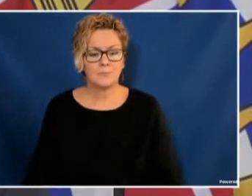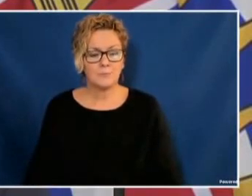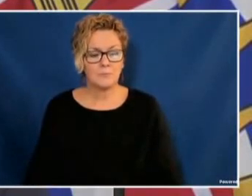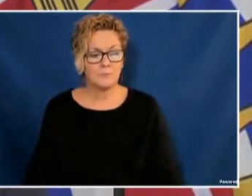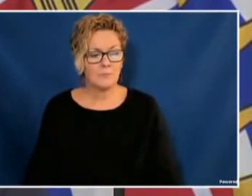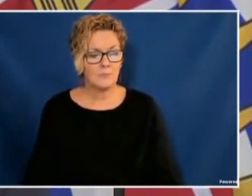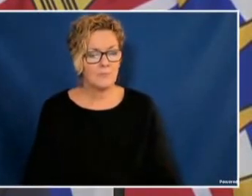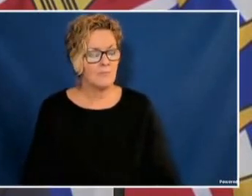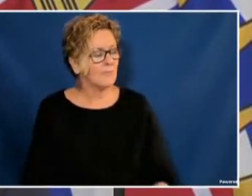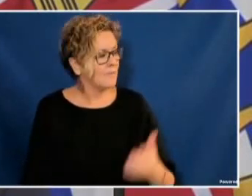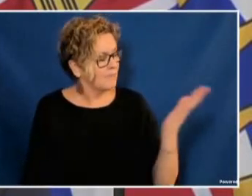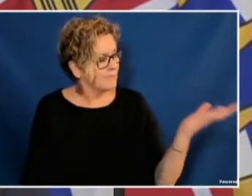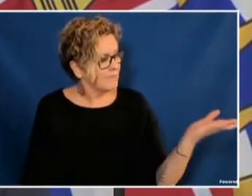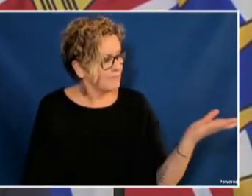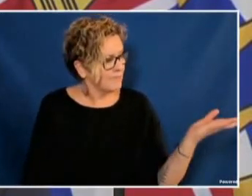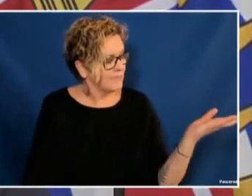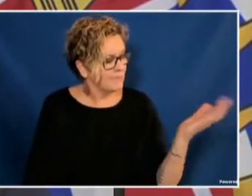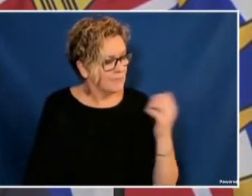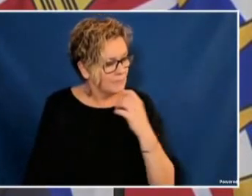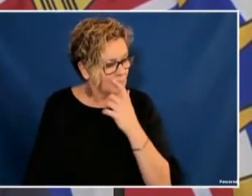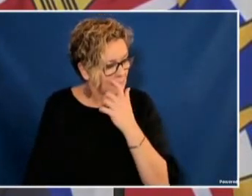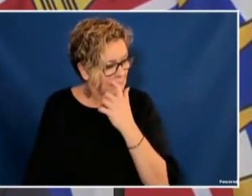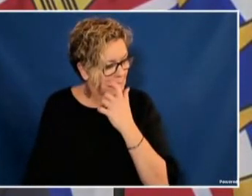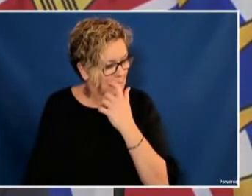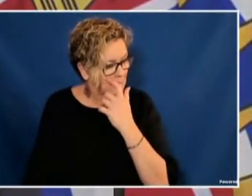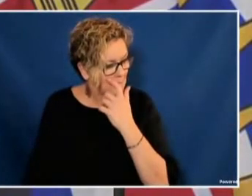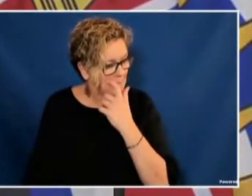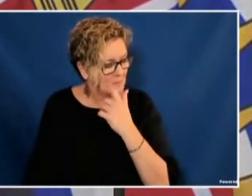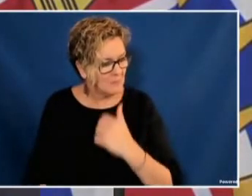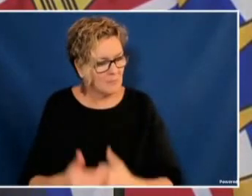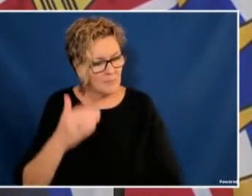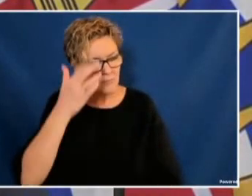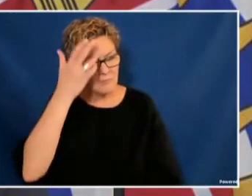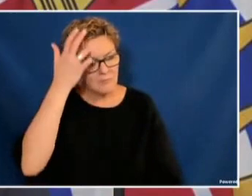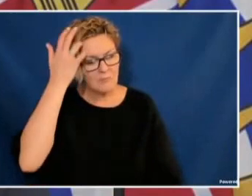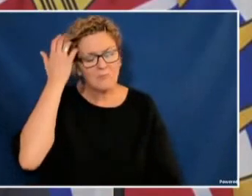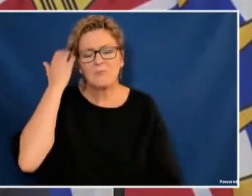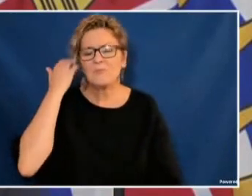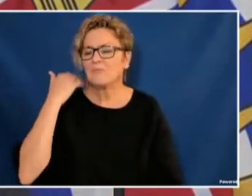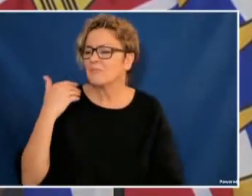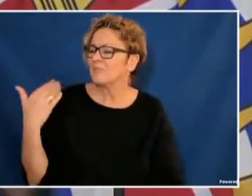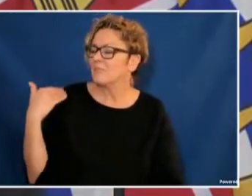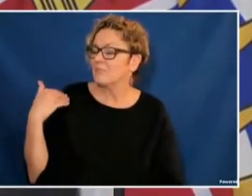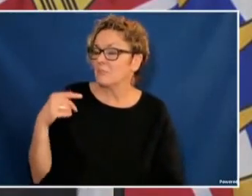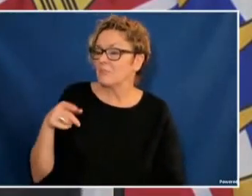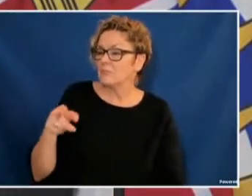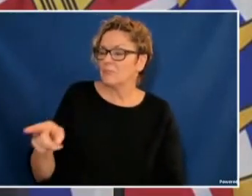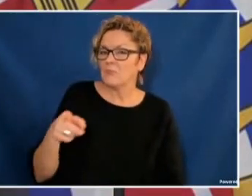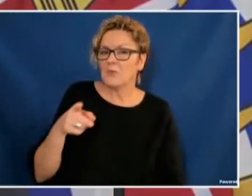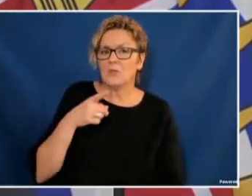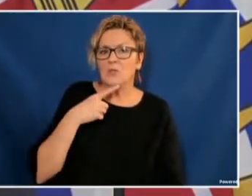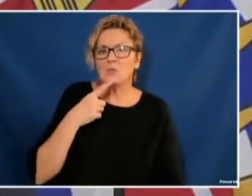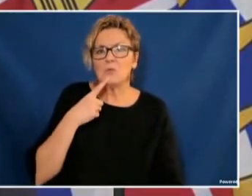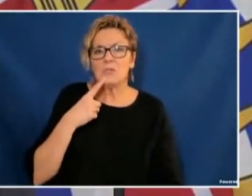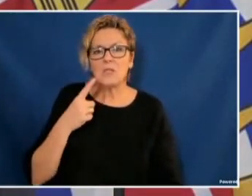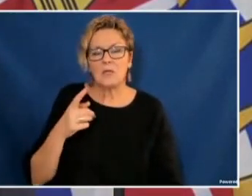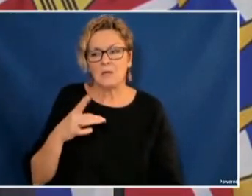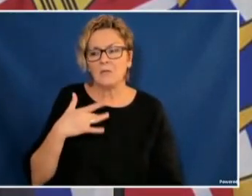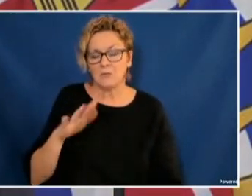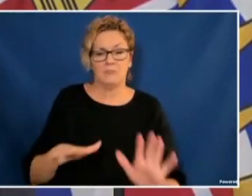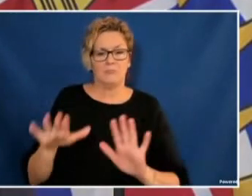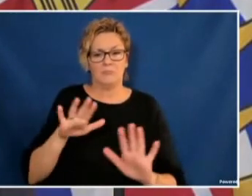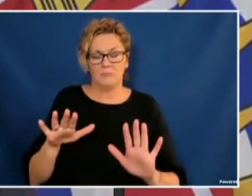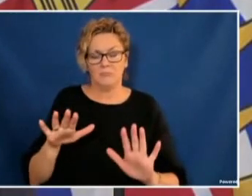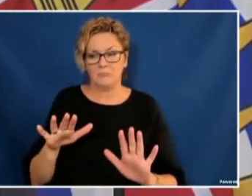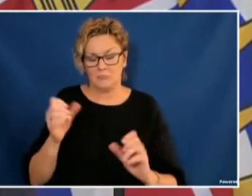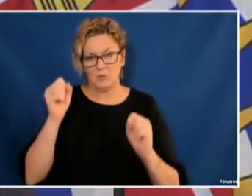the spring for what could happen in the fall, they did start in September. So it all is, you know, we